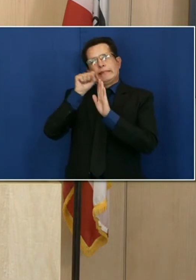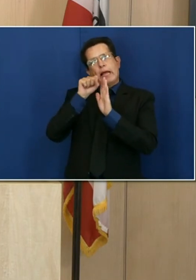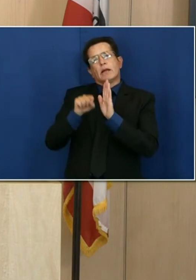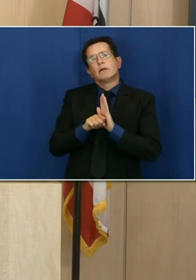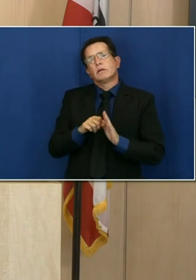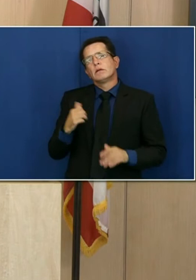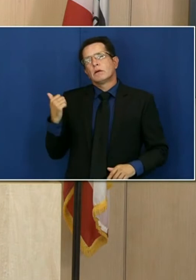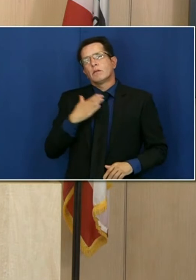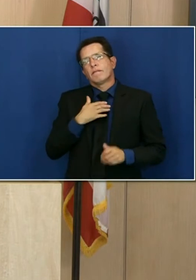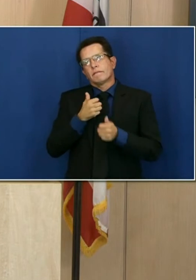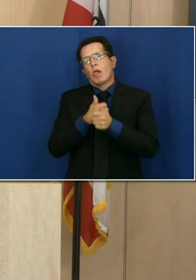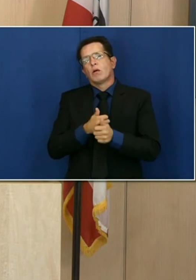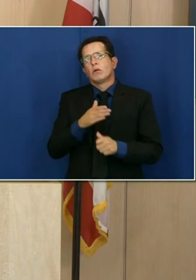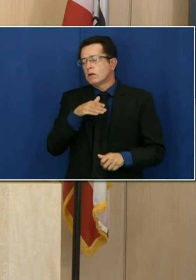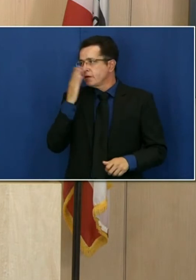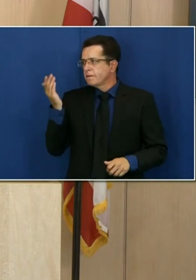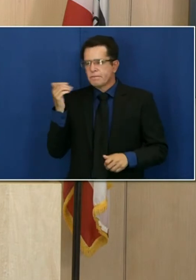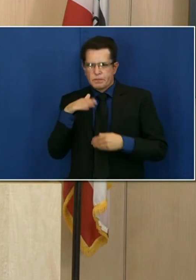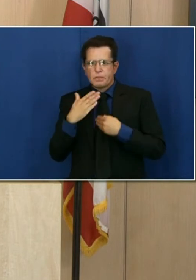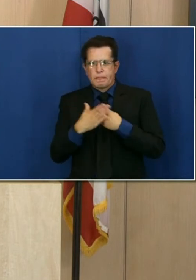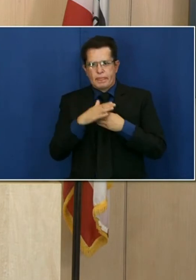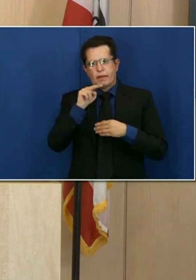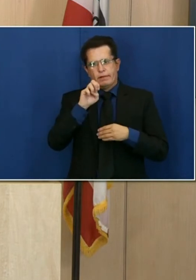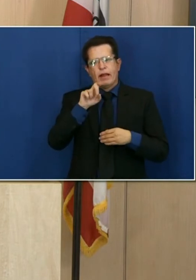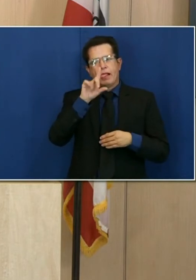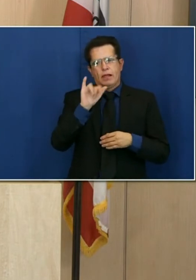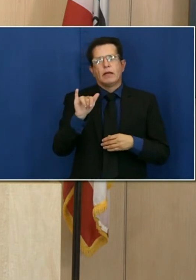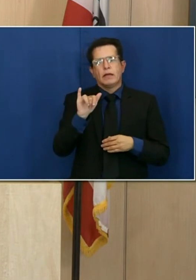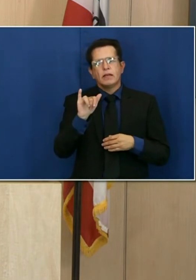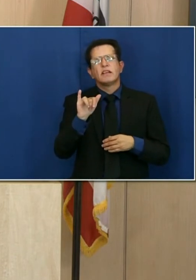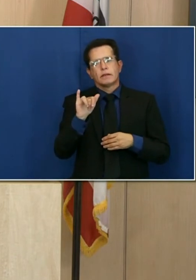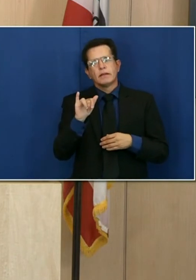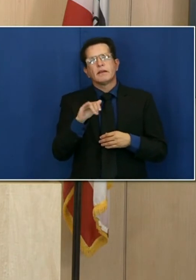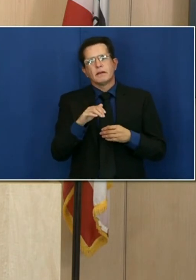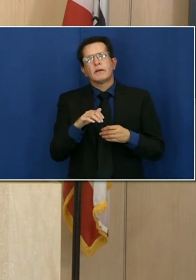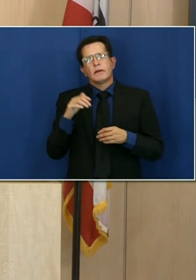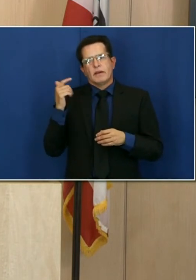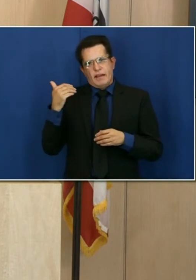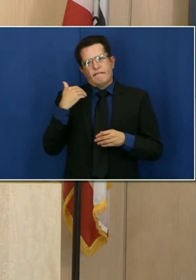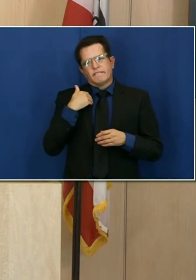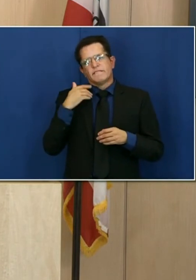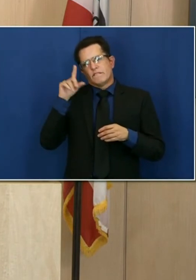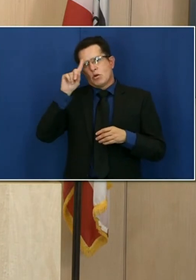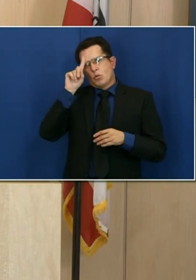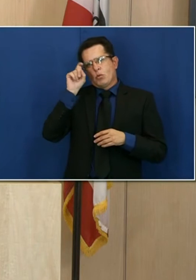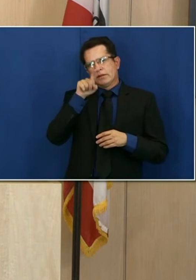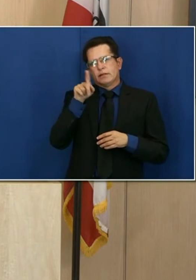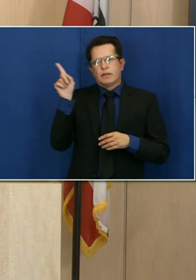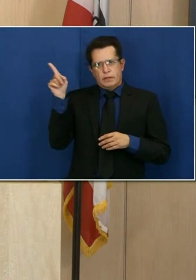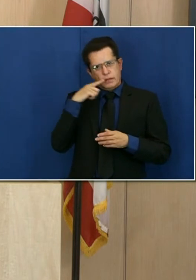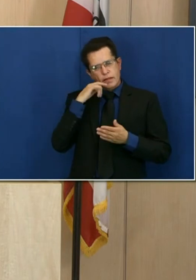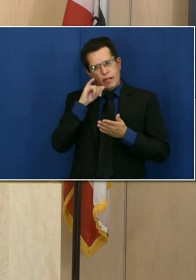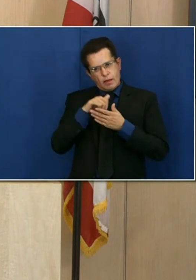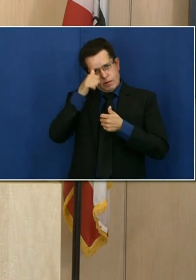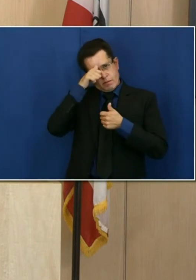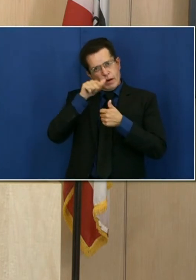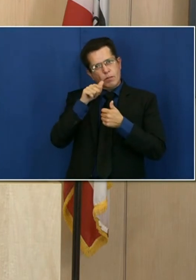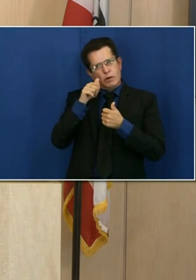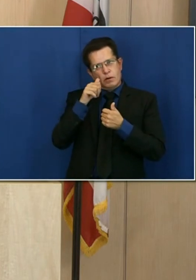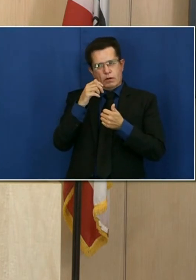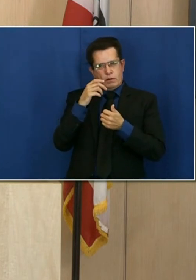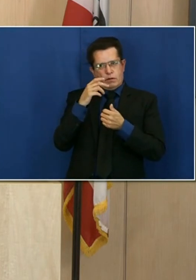Dr. Wooten, this next question is from Nelly Cervantes with El Imparcial. She's saying that she's remembering that a few weeks ago we